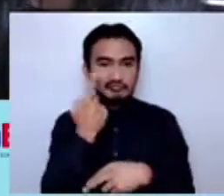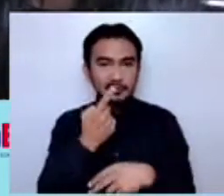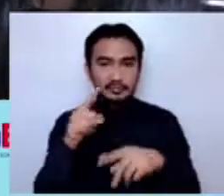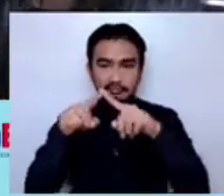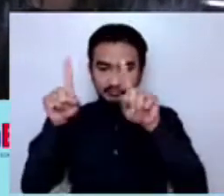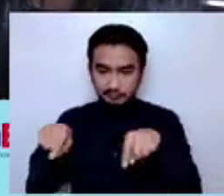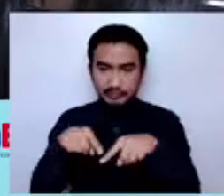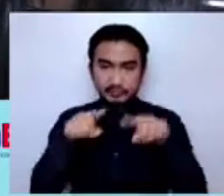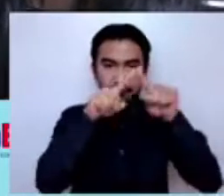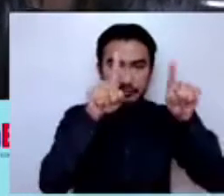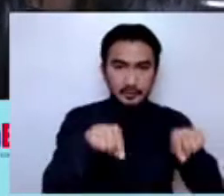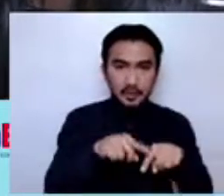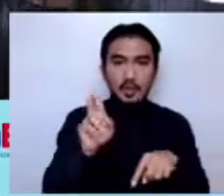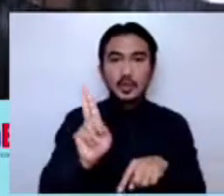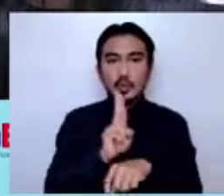submitted.